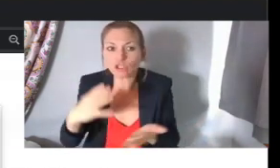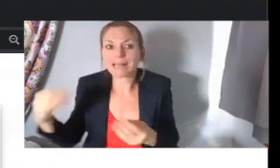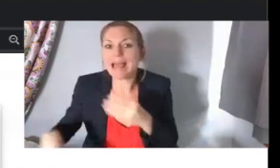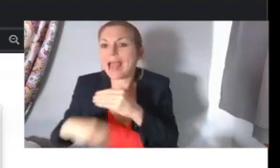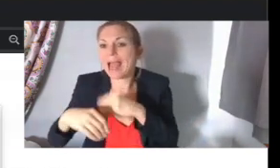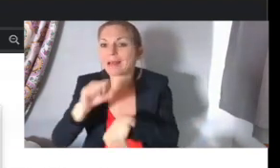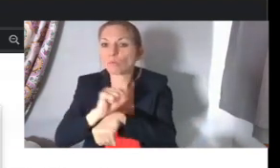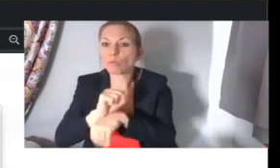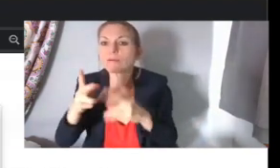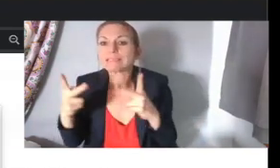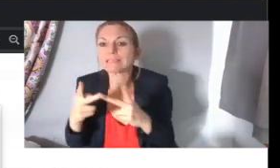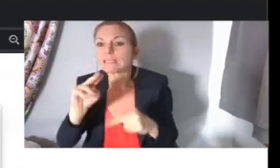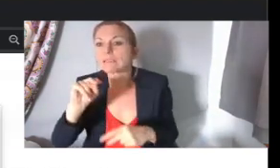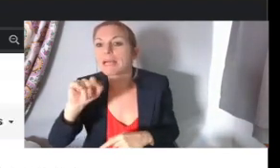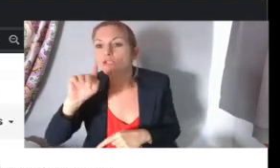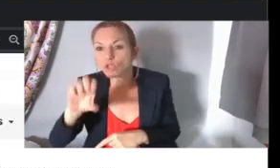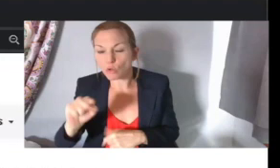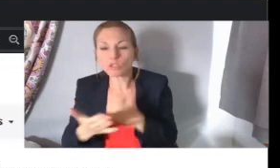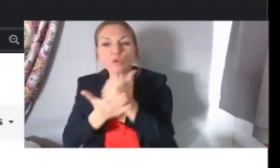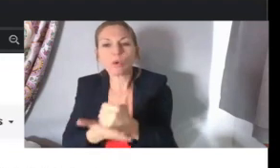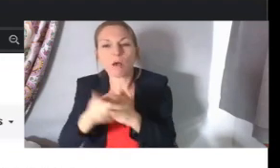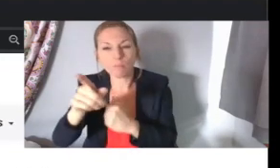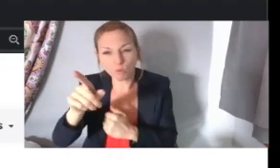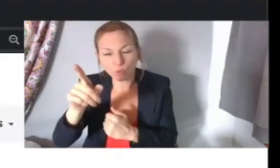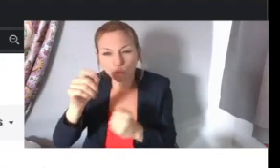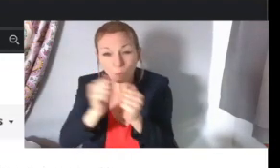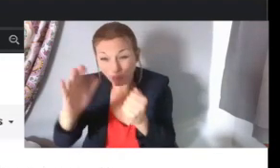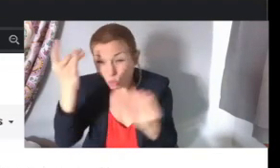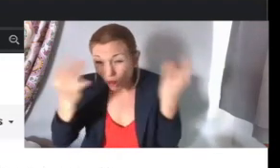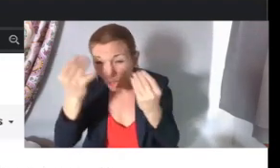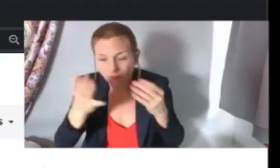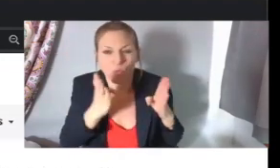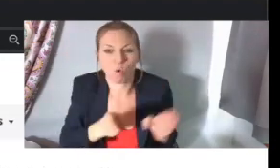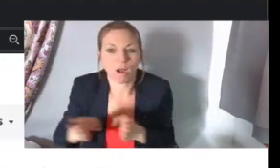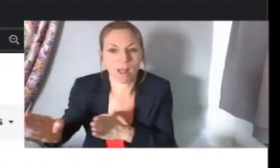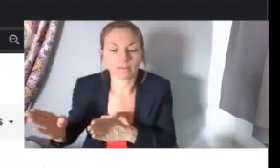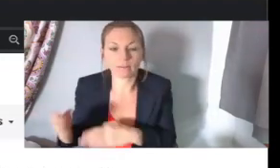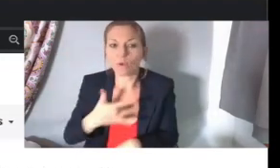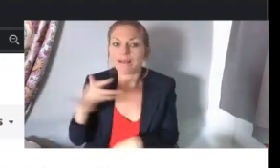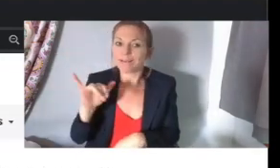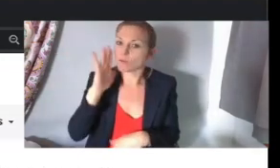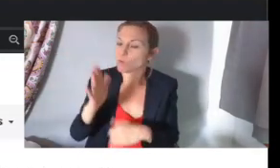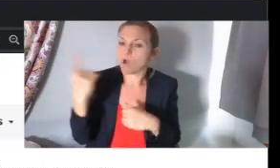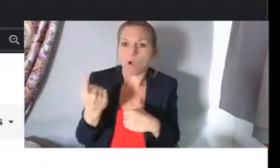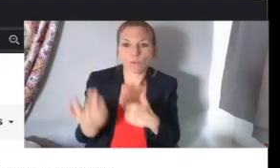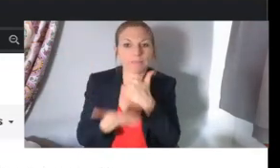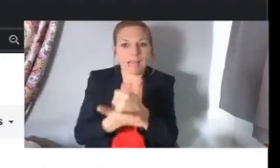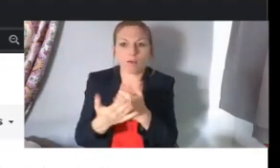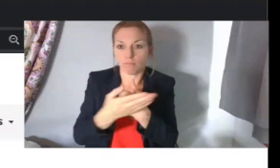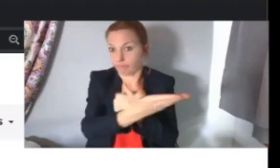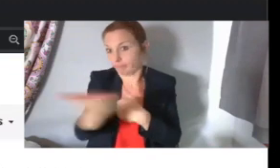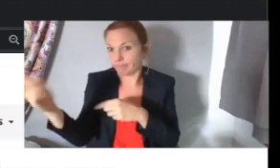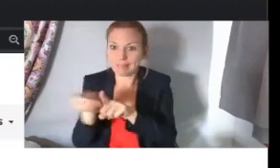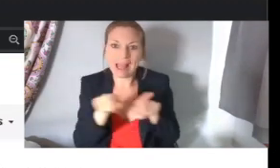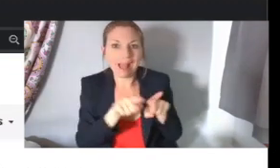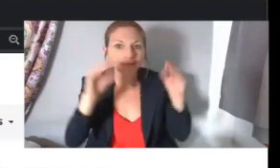thoughts. And so those will always be visible to you as an educator, and you can also have multiple. And